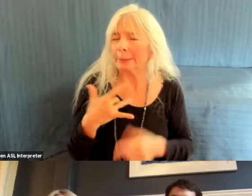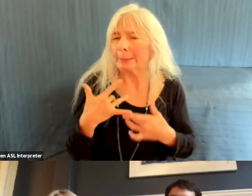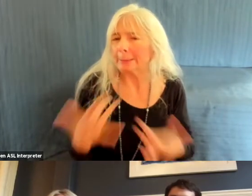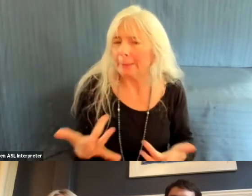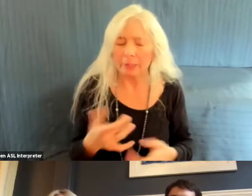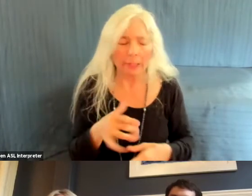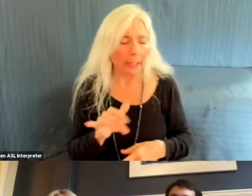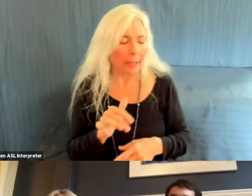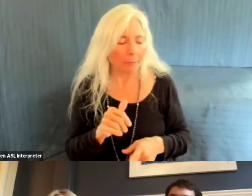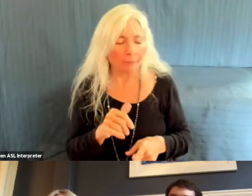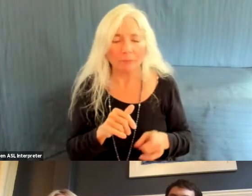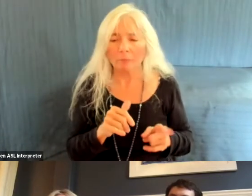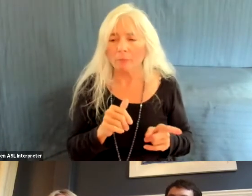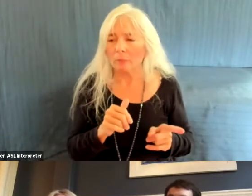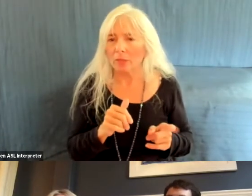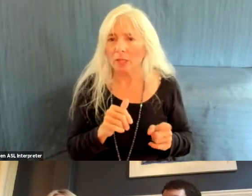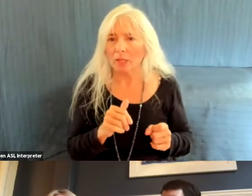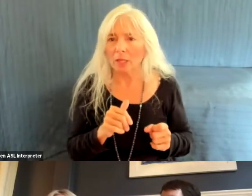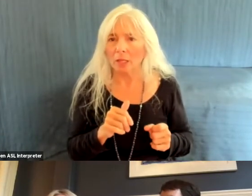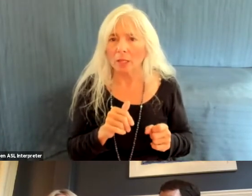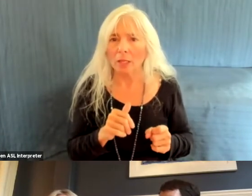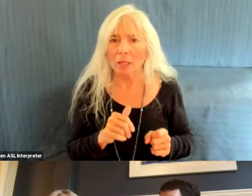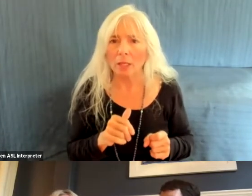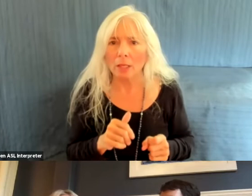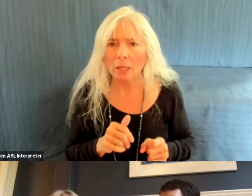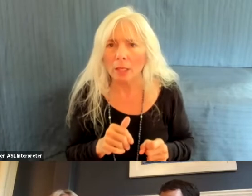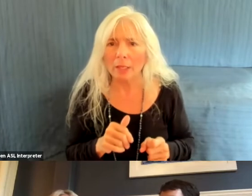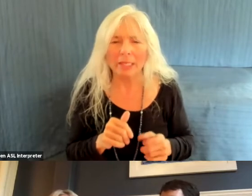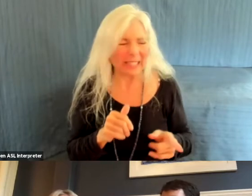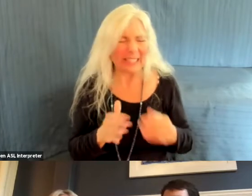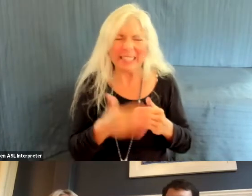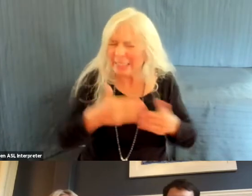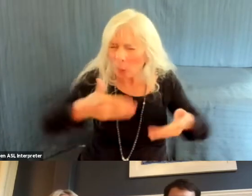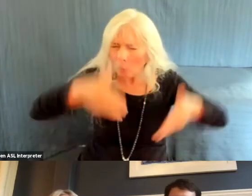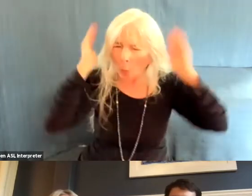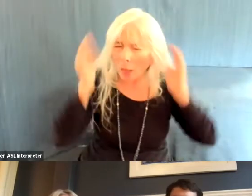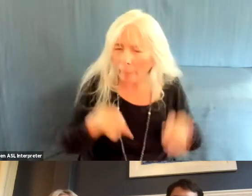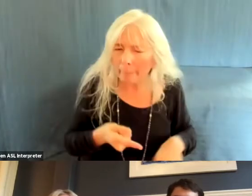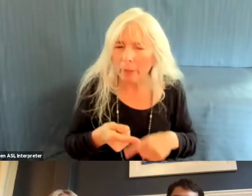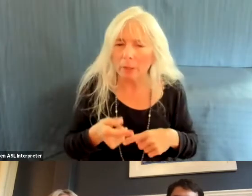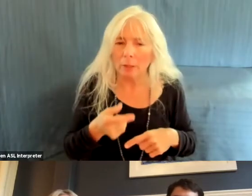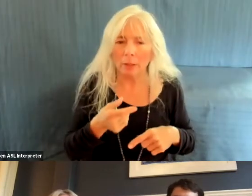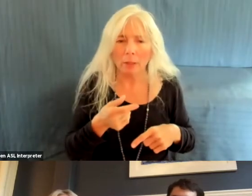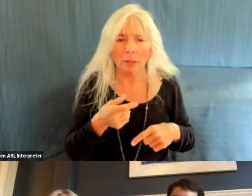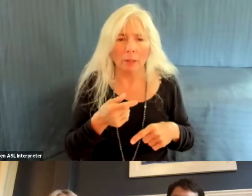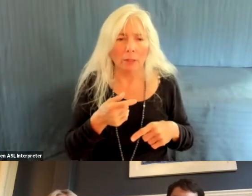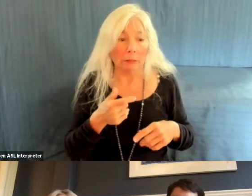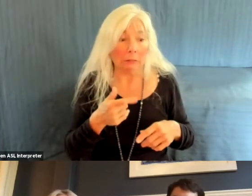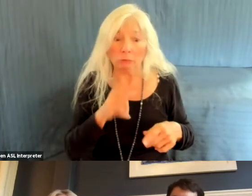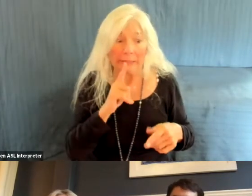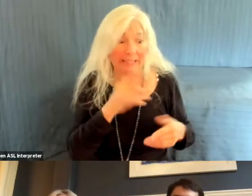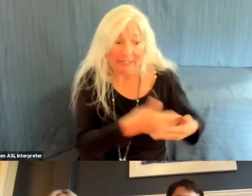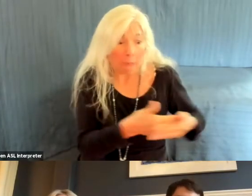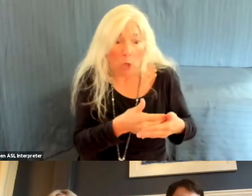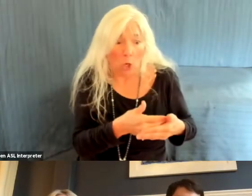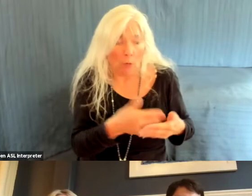those, he would get Really young. easily overwhelmed when he was even very little baby, but